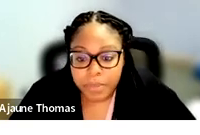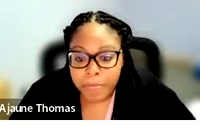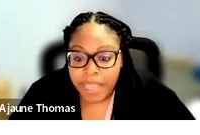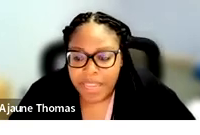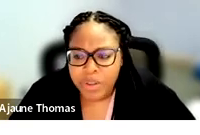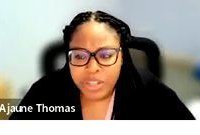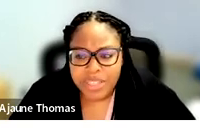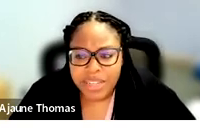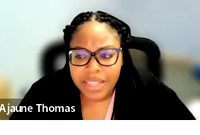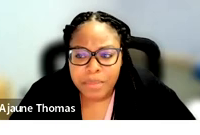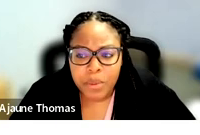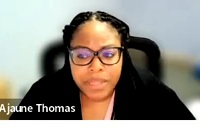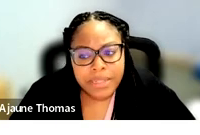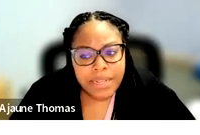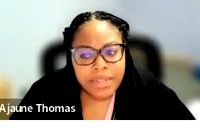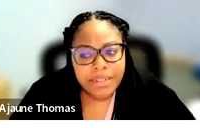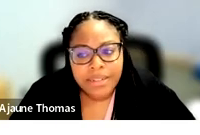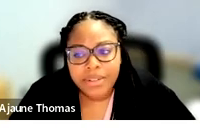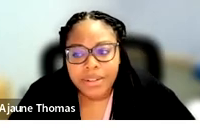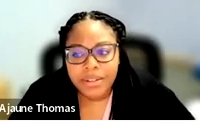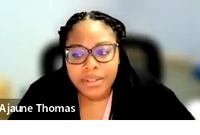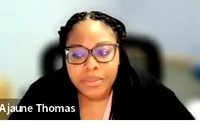Awesome. Anyone use any like mobility